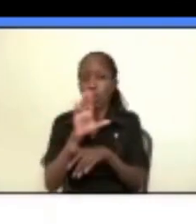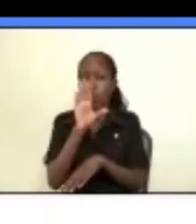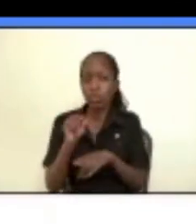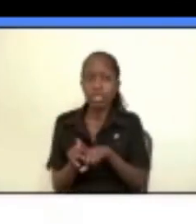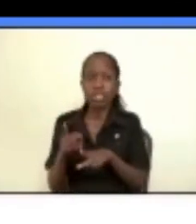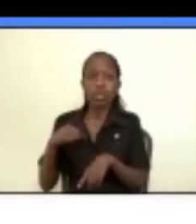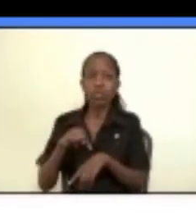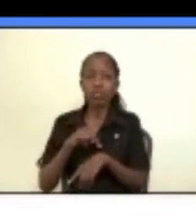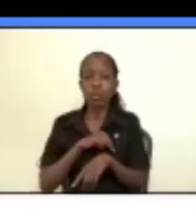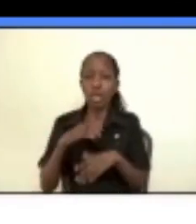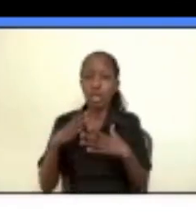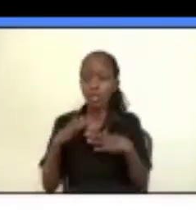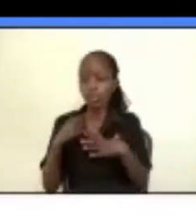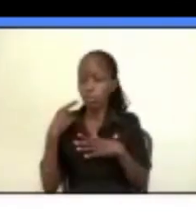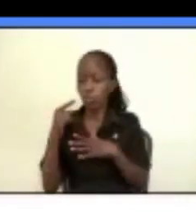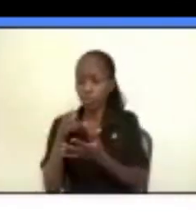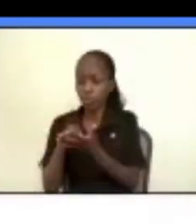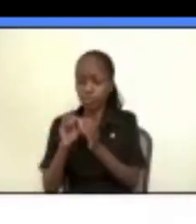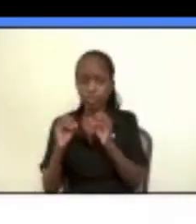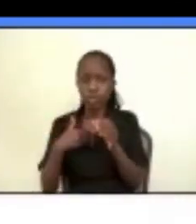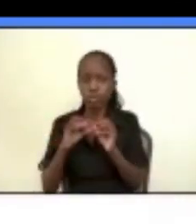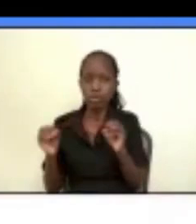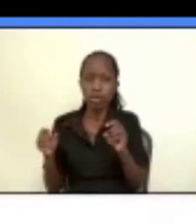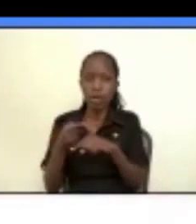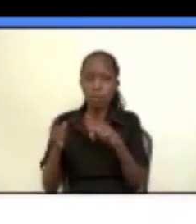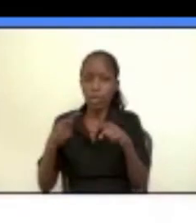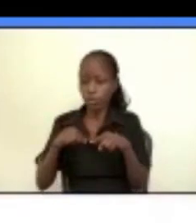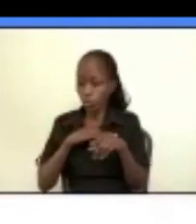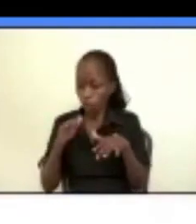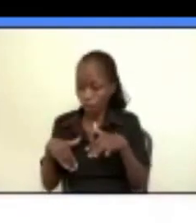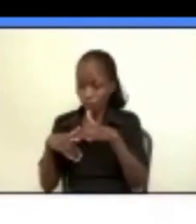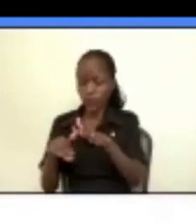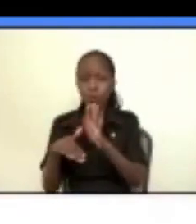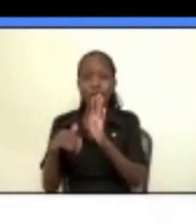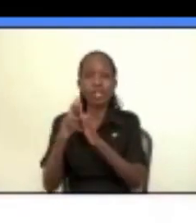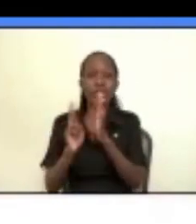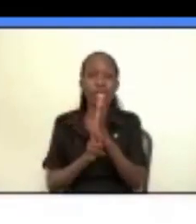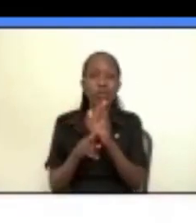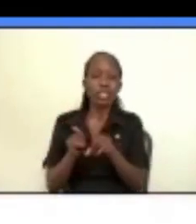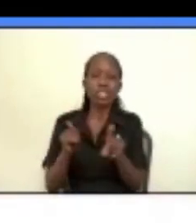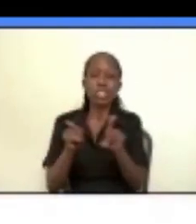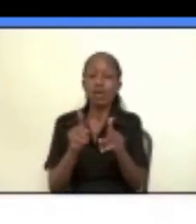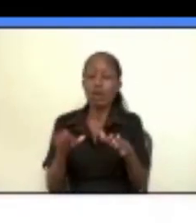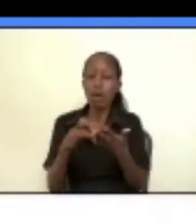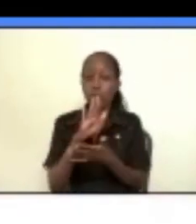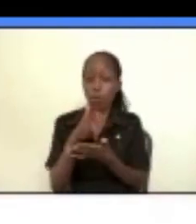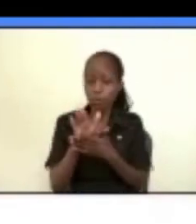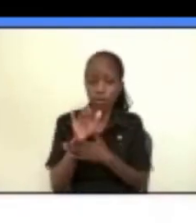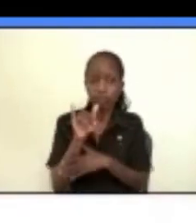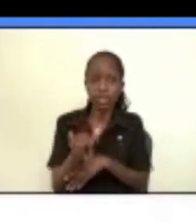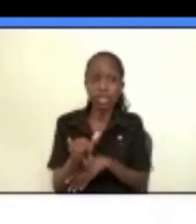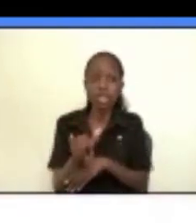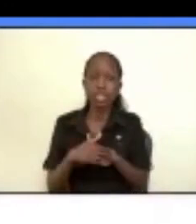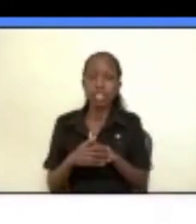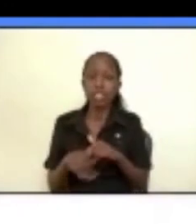are the ones who don't set the conditions, but are the ones who rather follow the conditions, how are you part of that